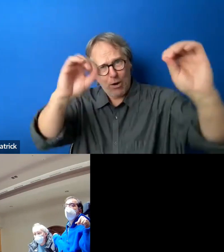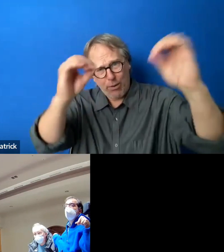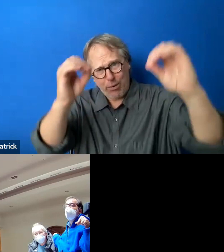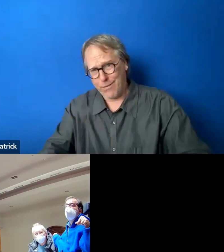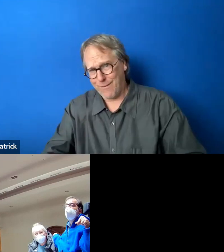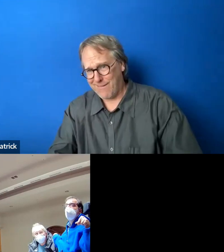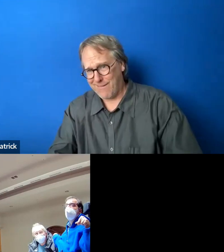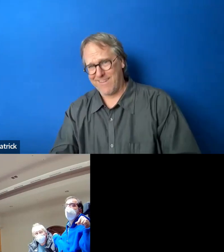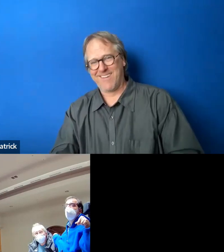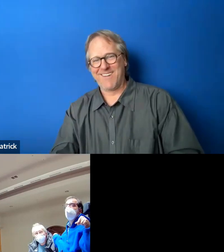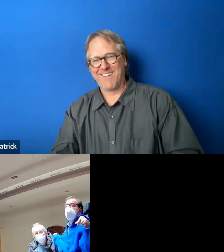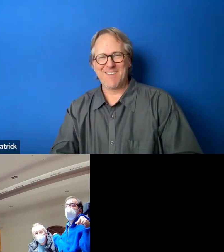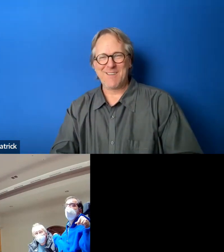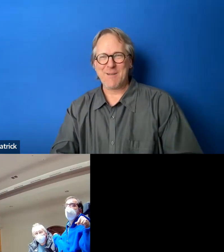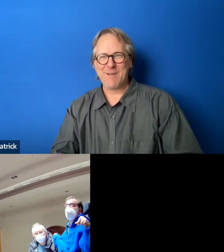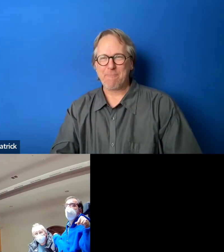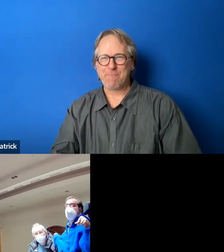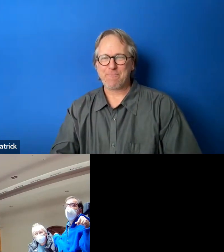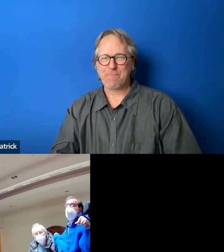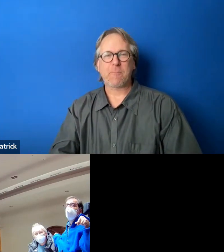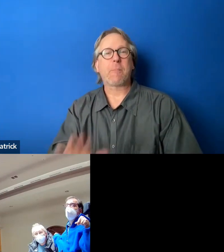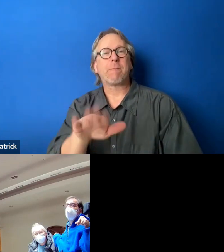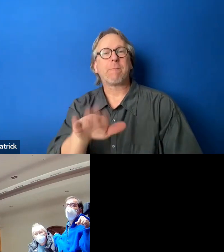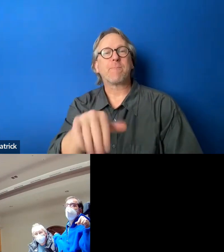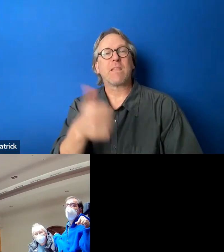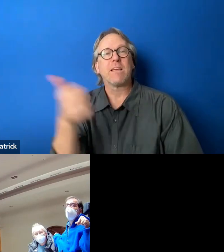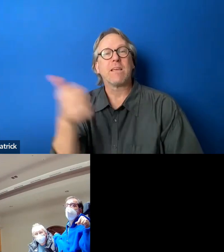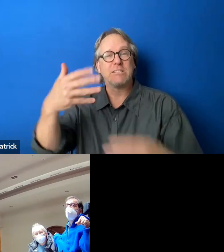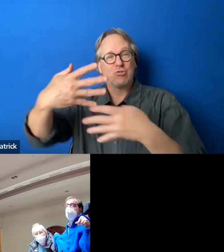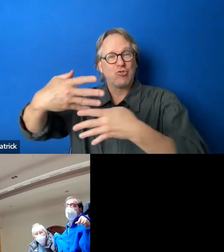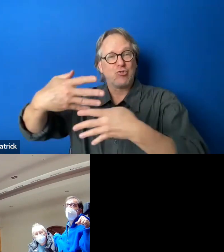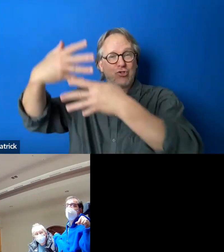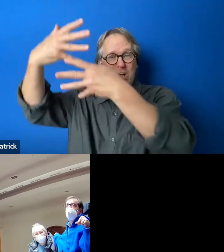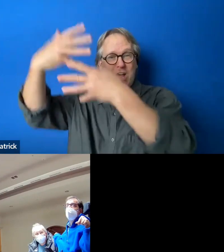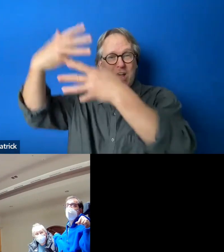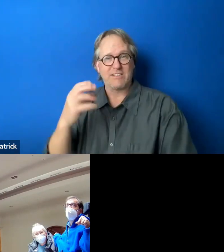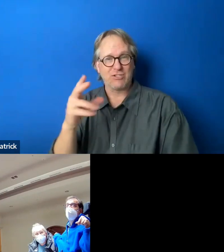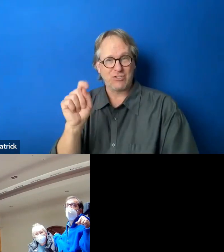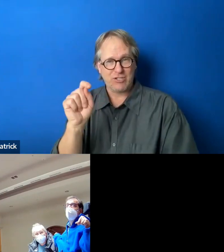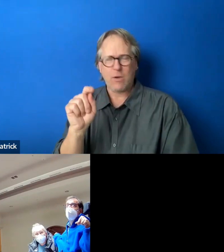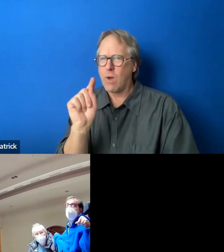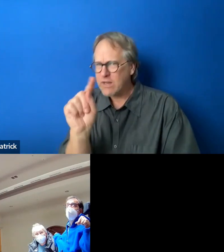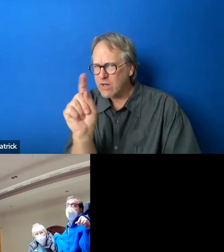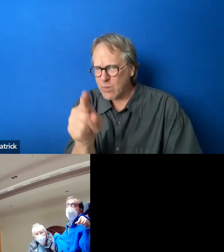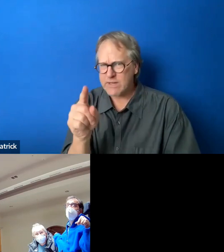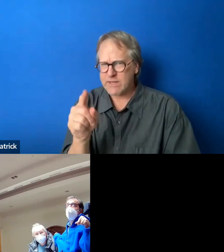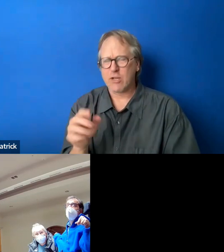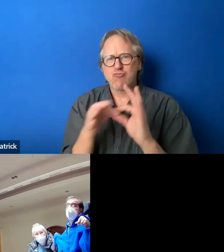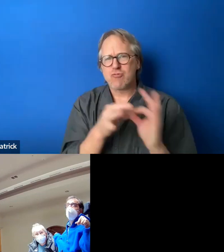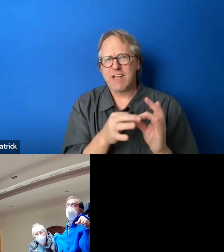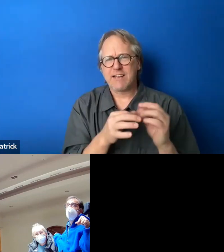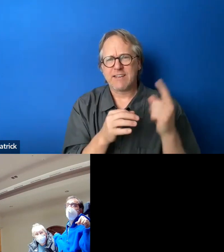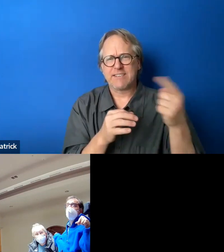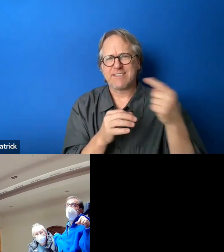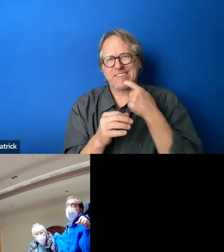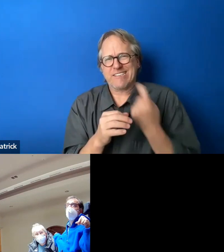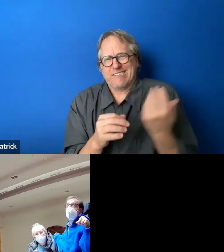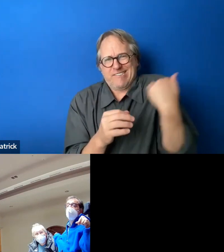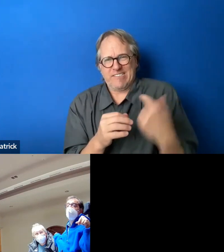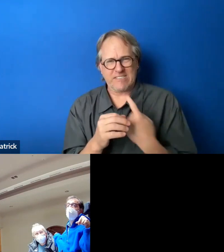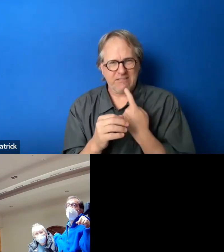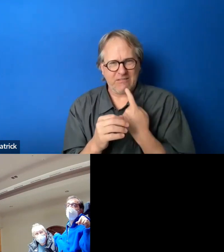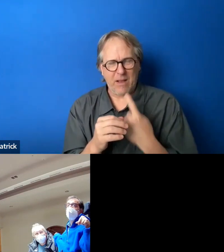David, we have a few questions in the chat. And one of them is a quick question that's related to something that was just talked